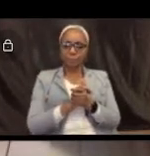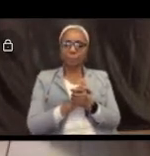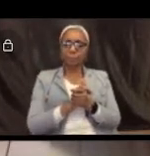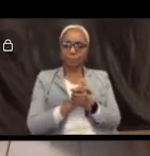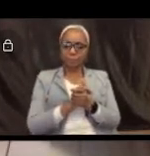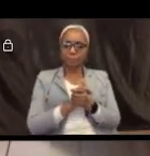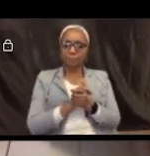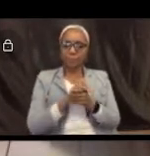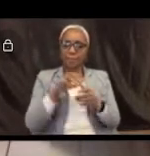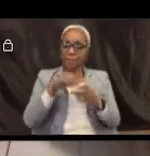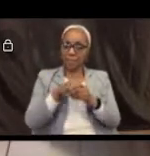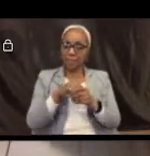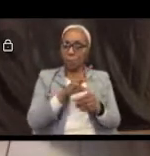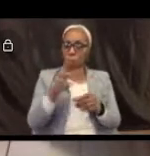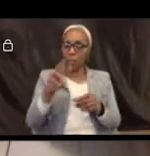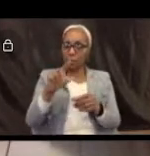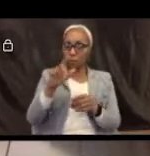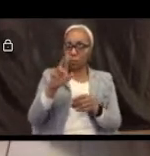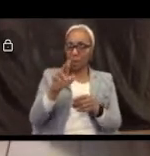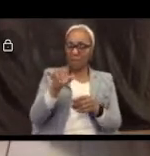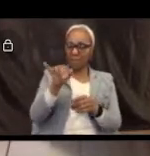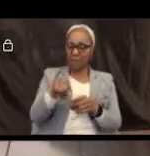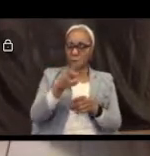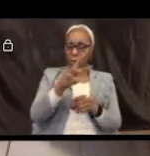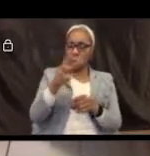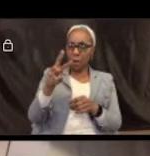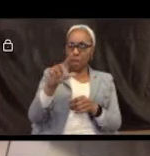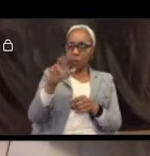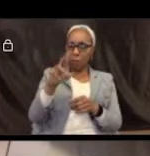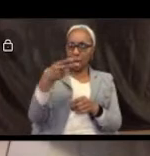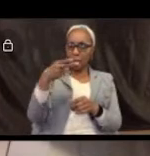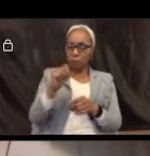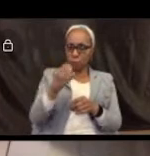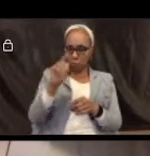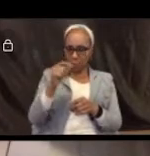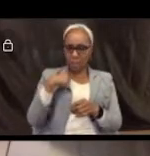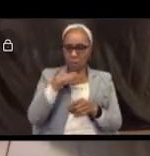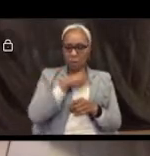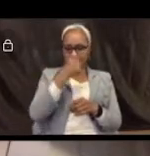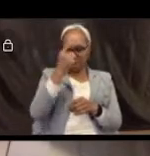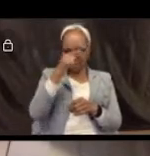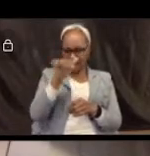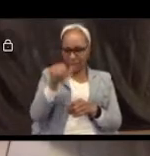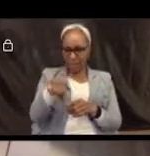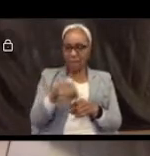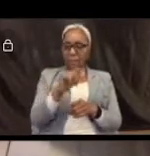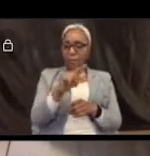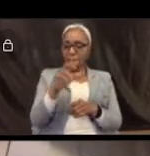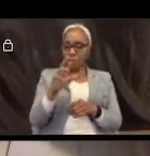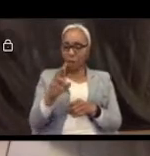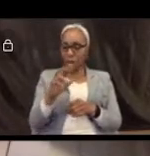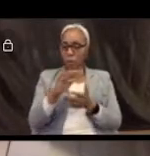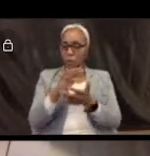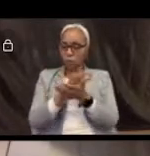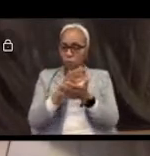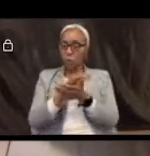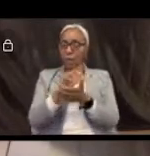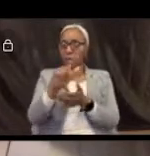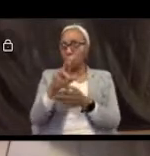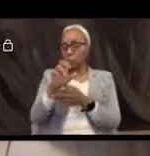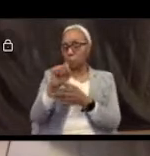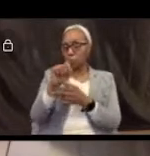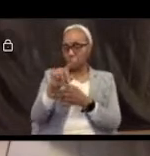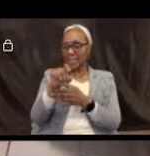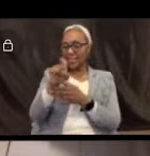at West Little Rock High School. We think that the Little Rock School District needs